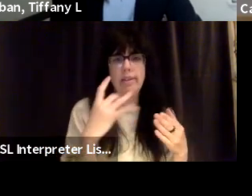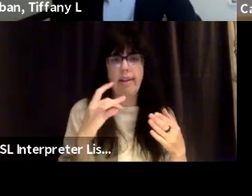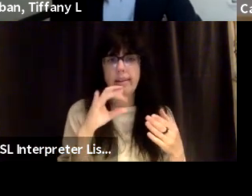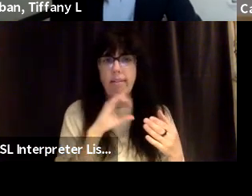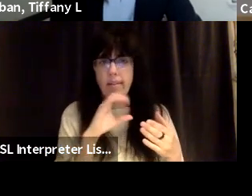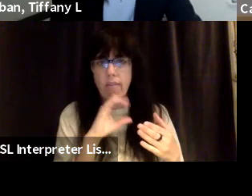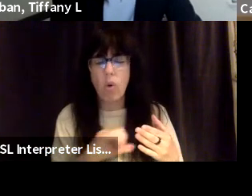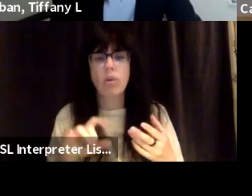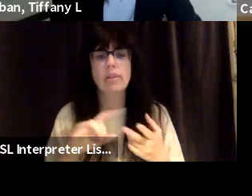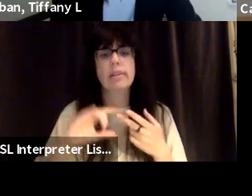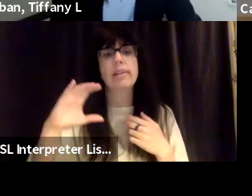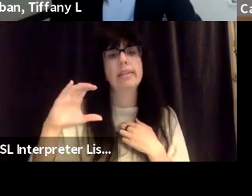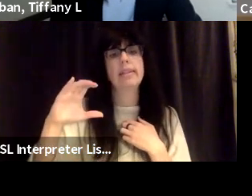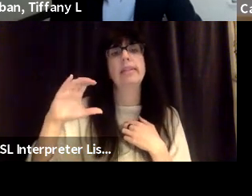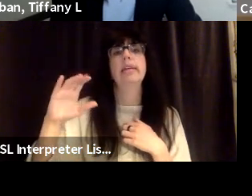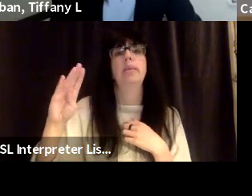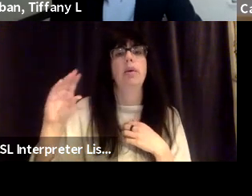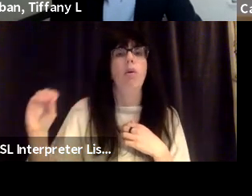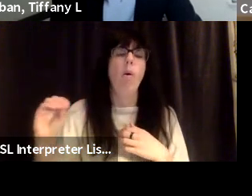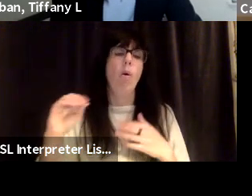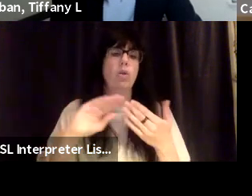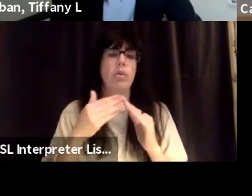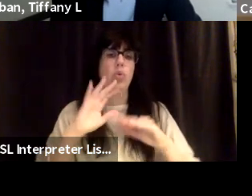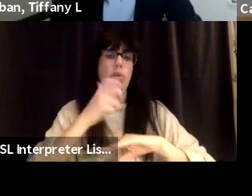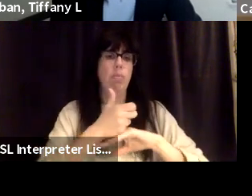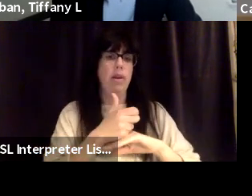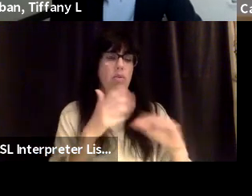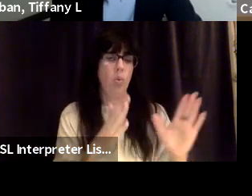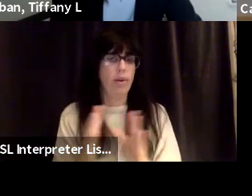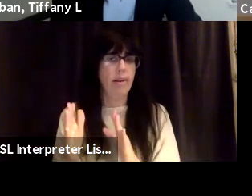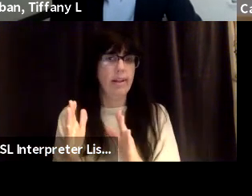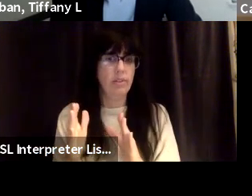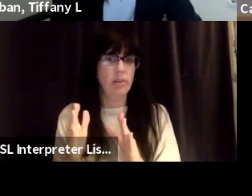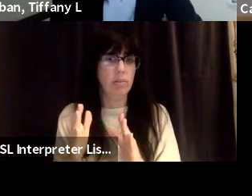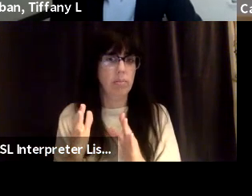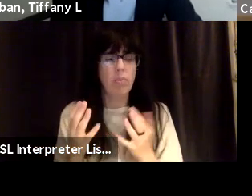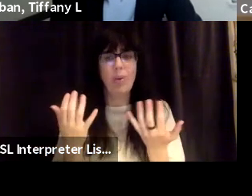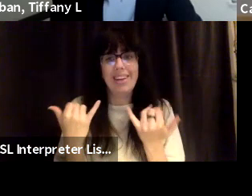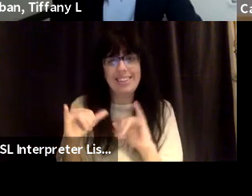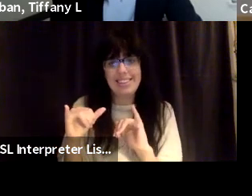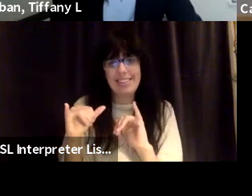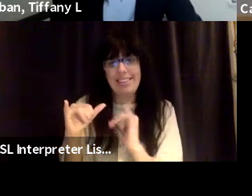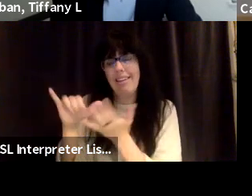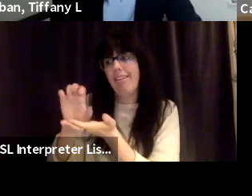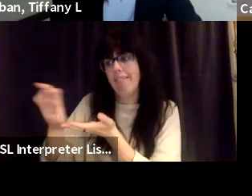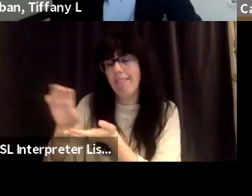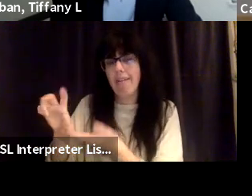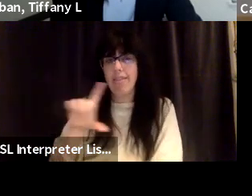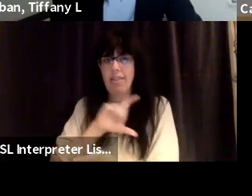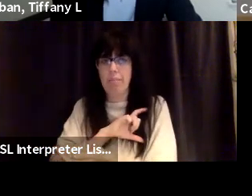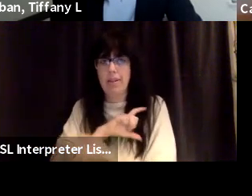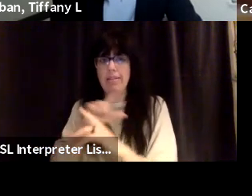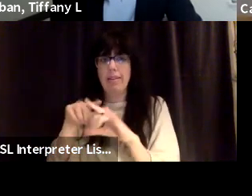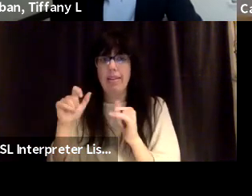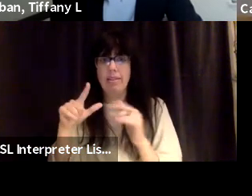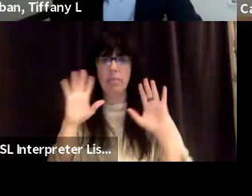in CBOs and community-based organizations, but we also can fund, we can fund the police and also focus on prevention at